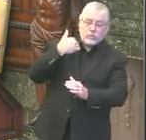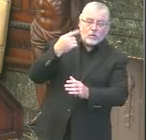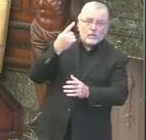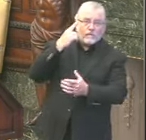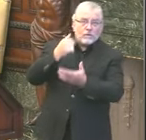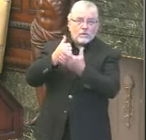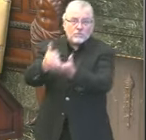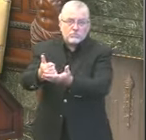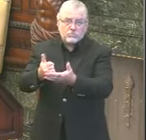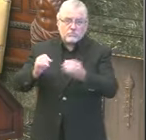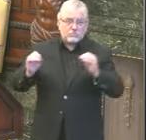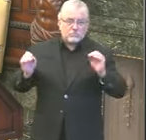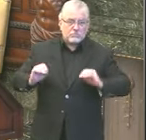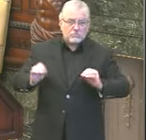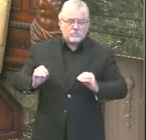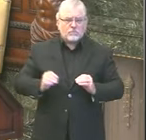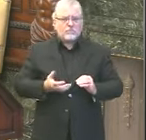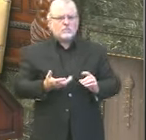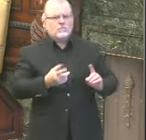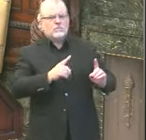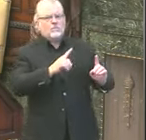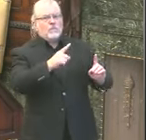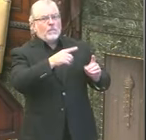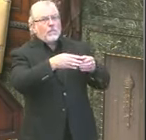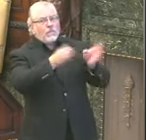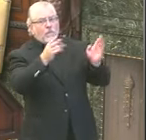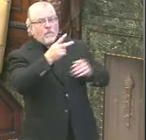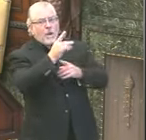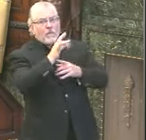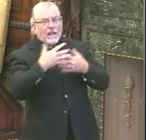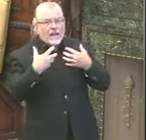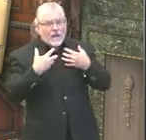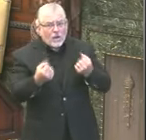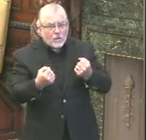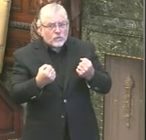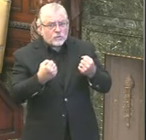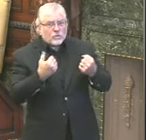Is public health a consideration in terms of breaking up the camp?